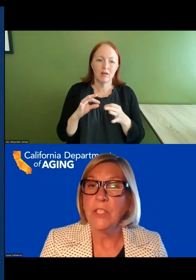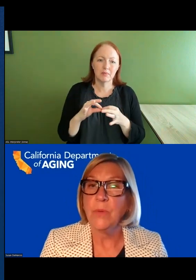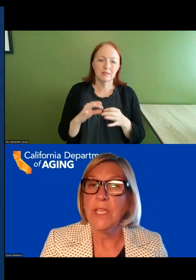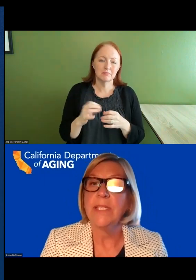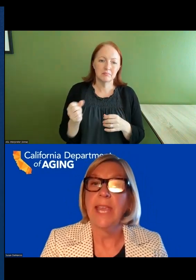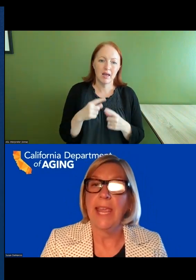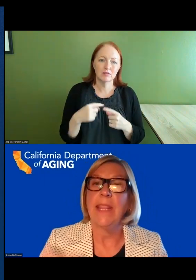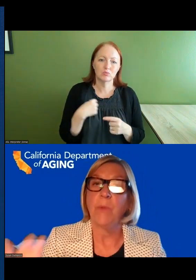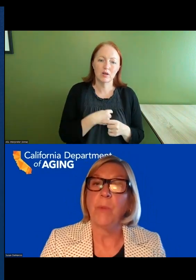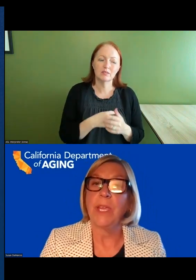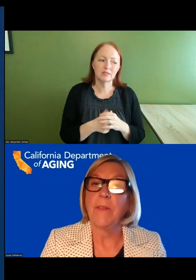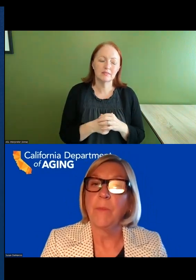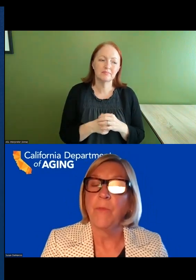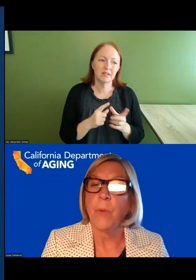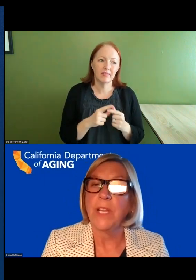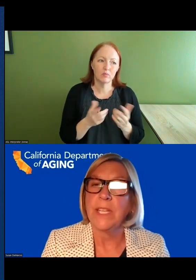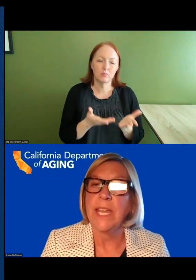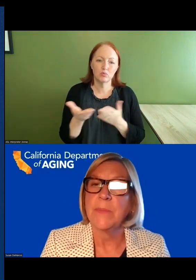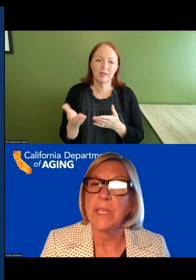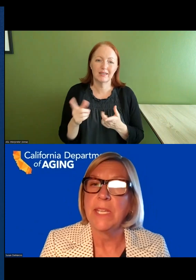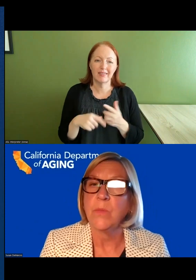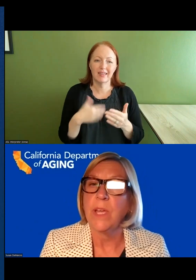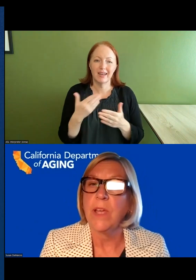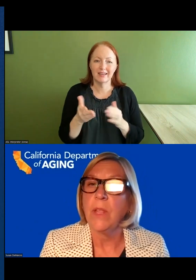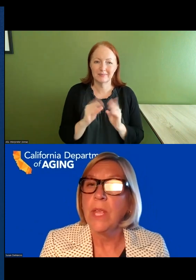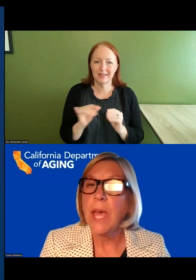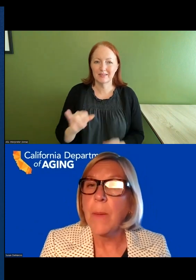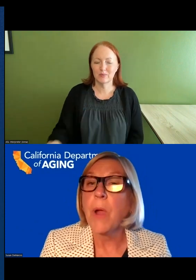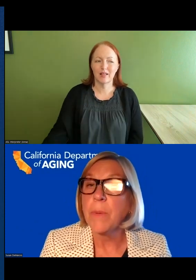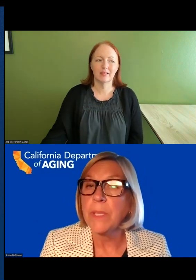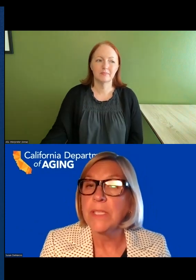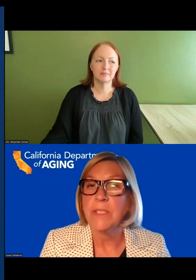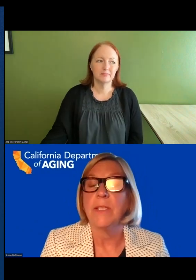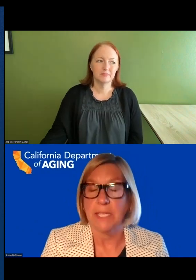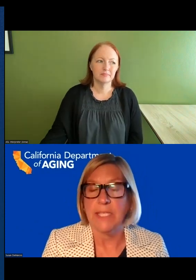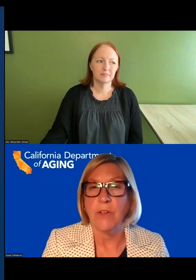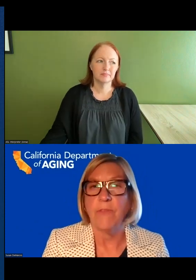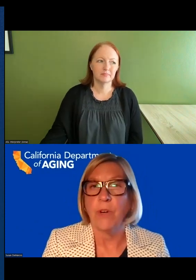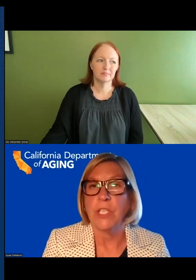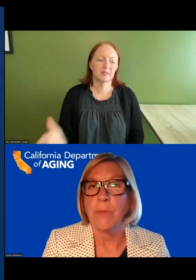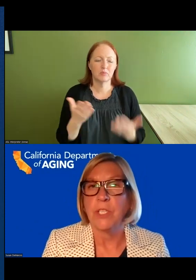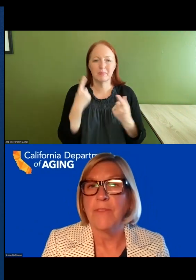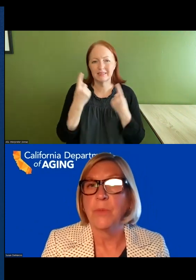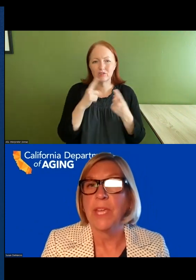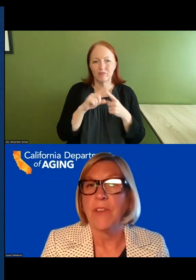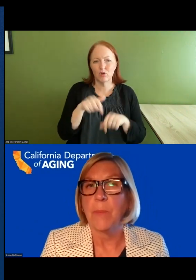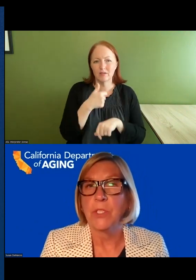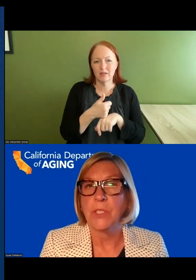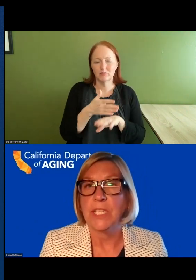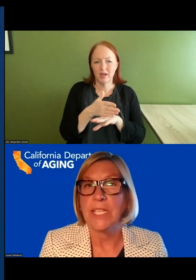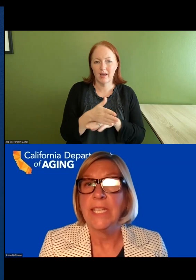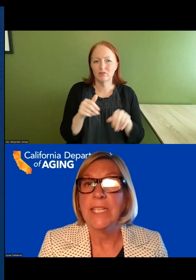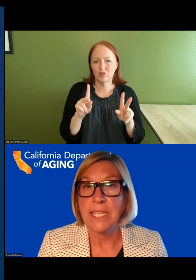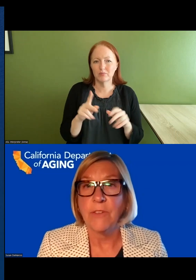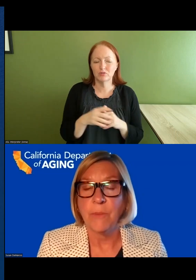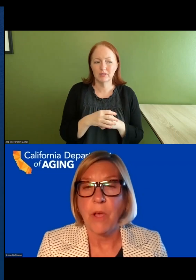back to us, and then we'll bring it forward at the next meeting as well, probably to consider it for adoption after we have an